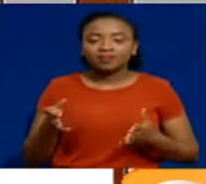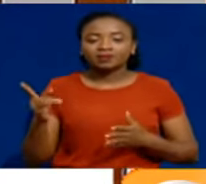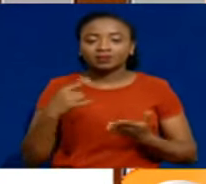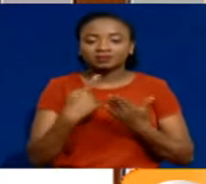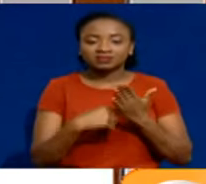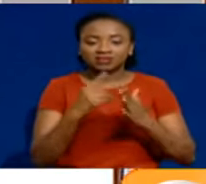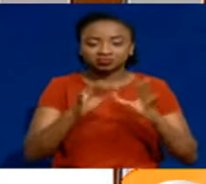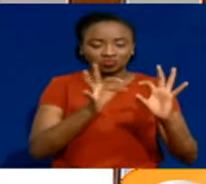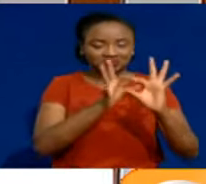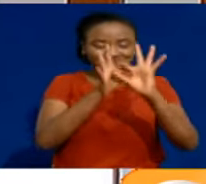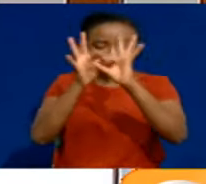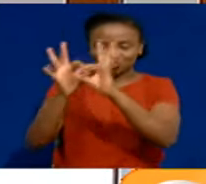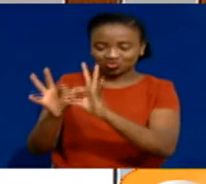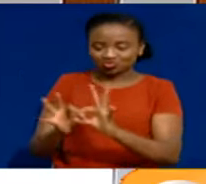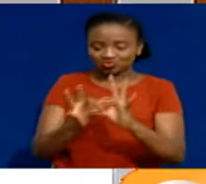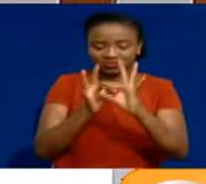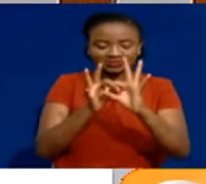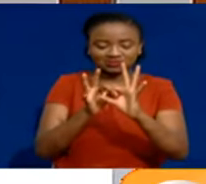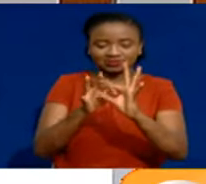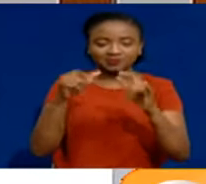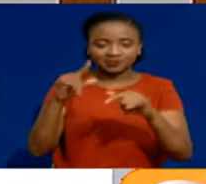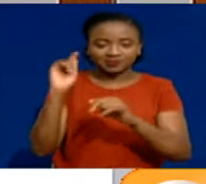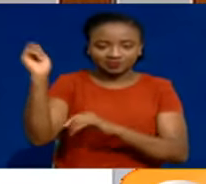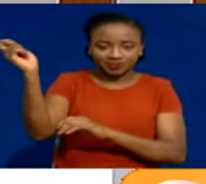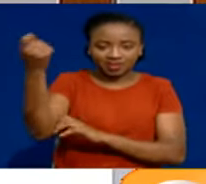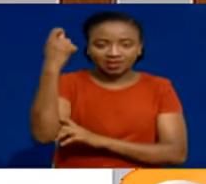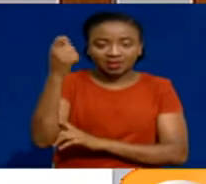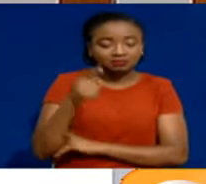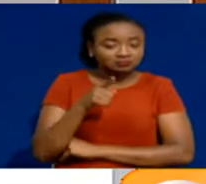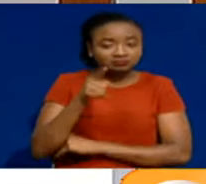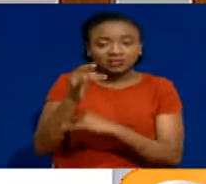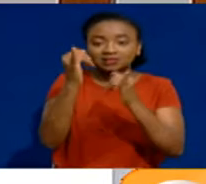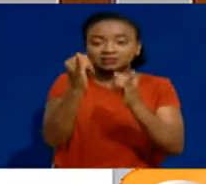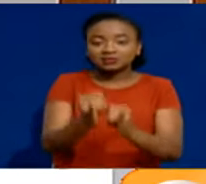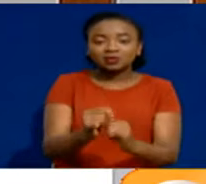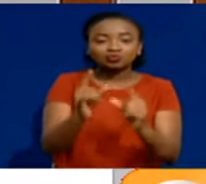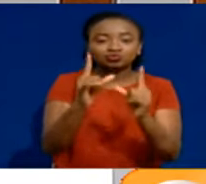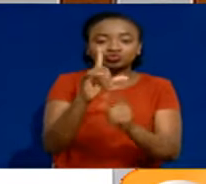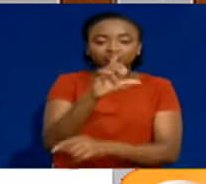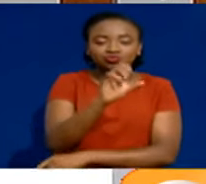the unity of Kenyans and what have you. That is a new slogan.